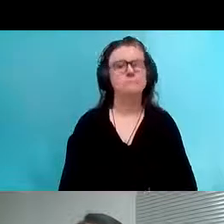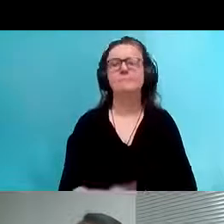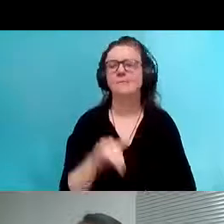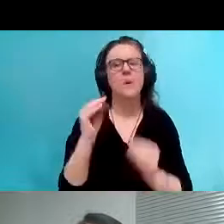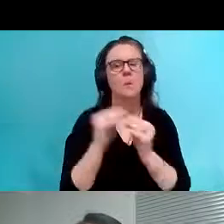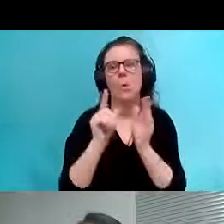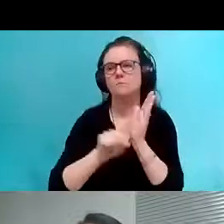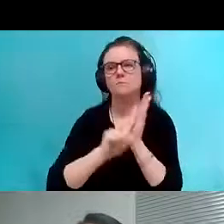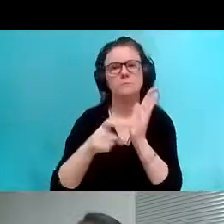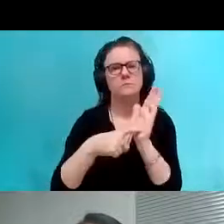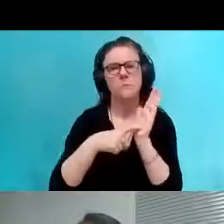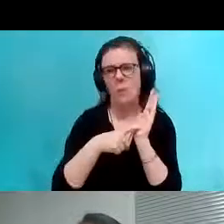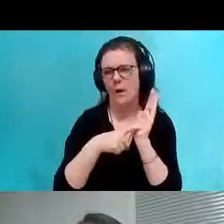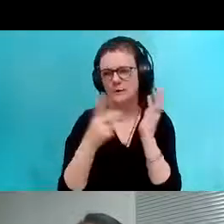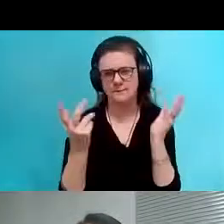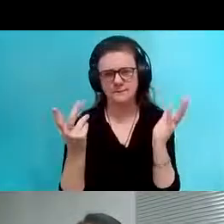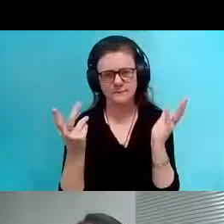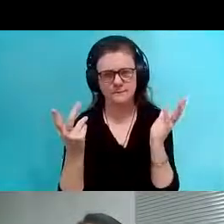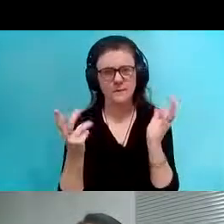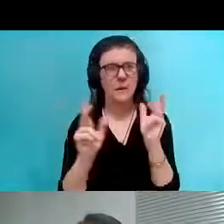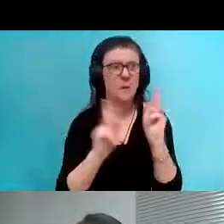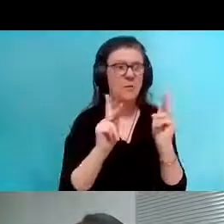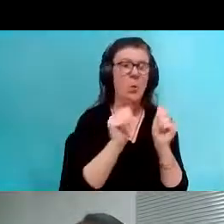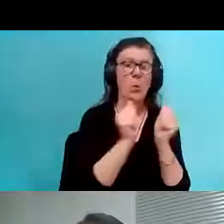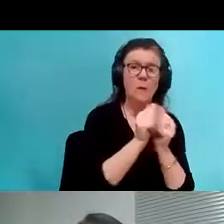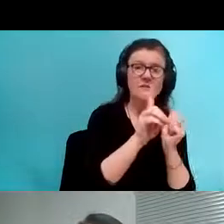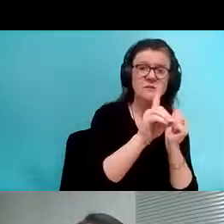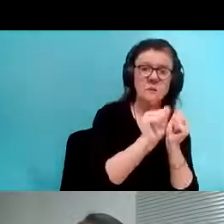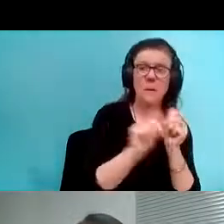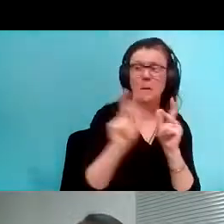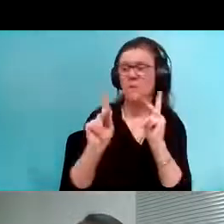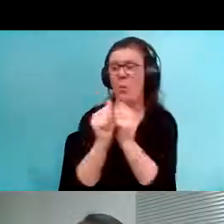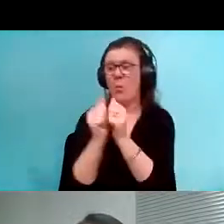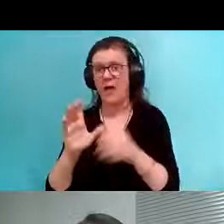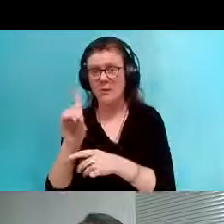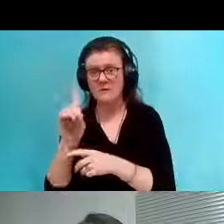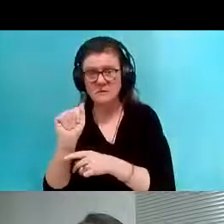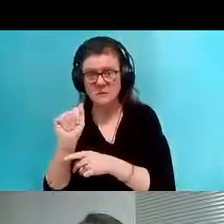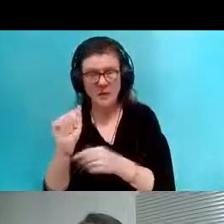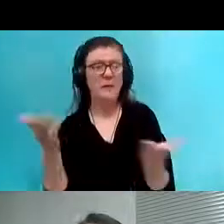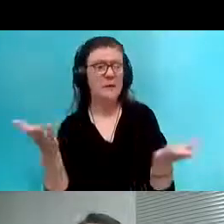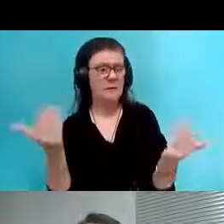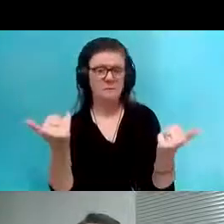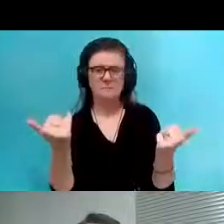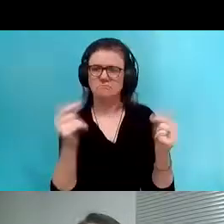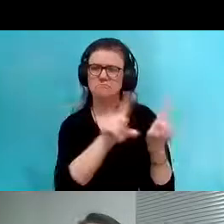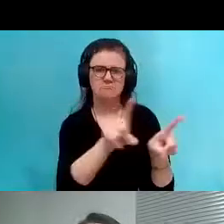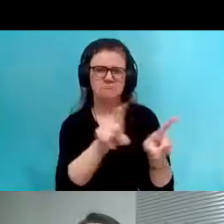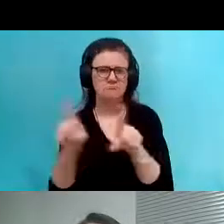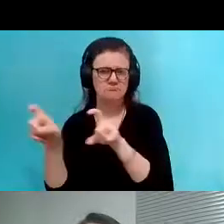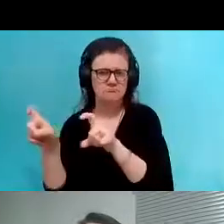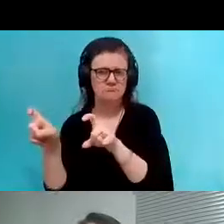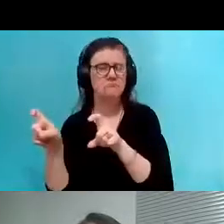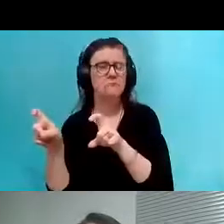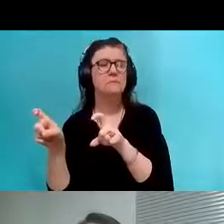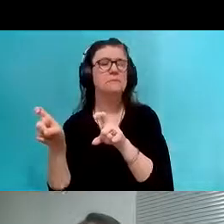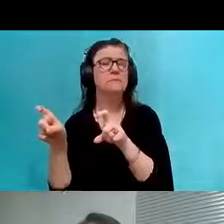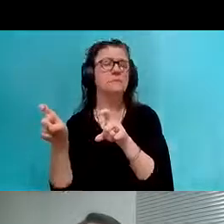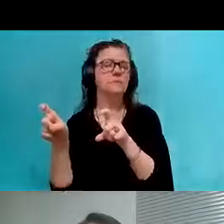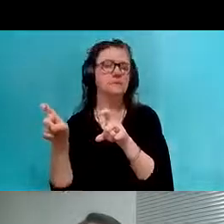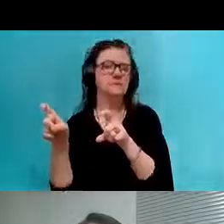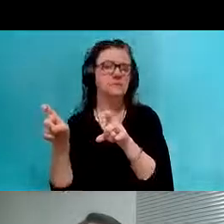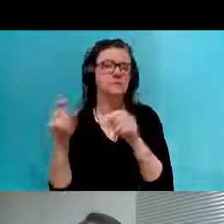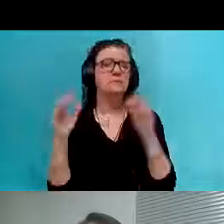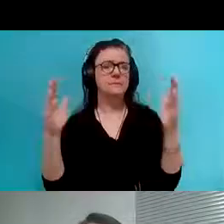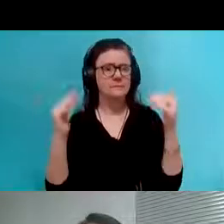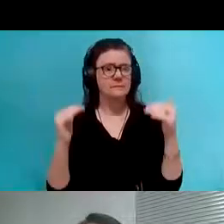to know how people with or without disabilities perceive the quality of services they receive. And for that, after the second